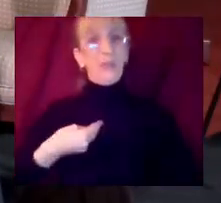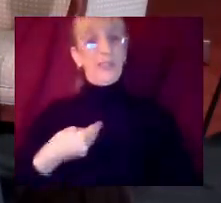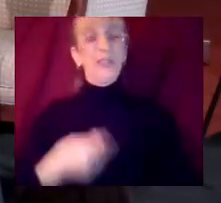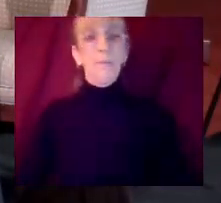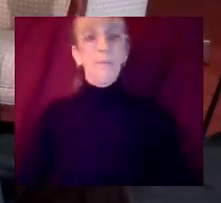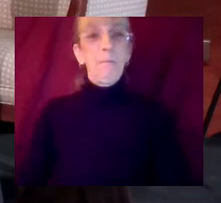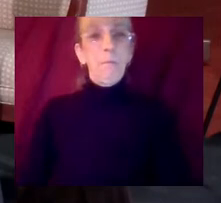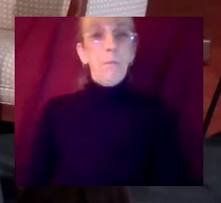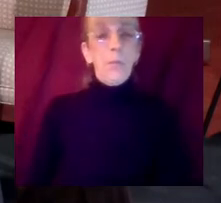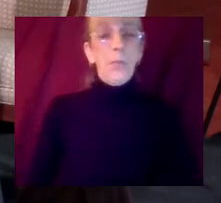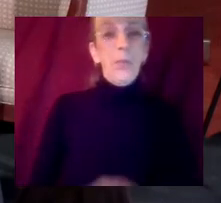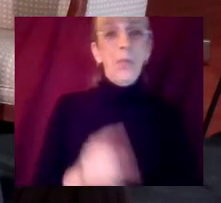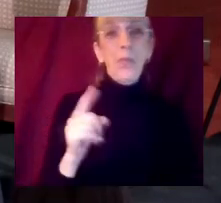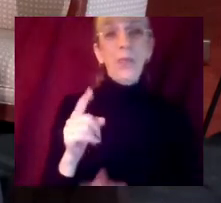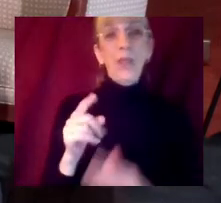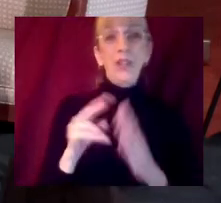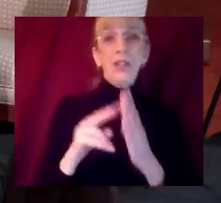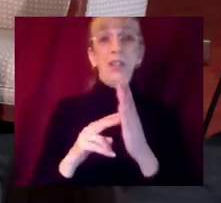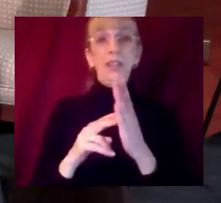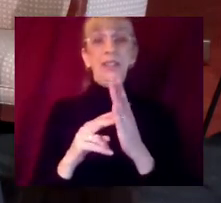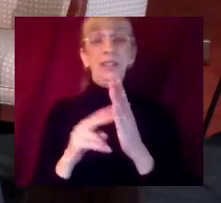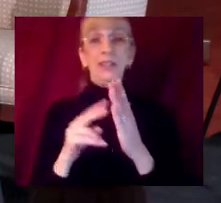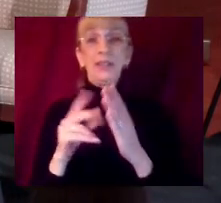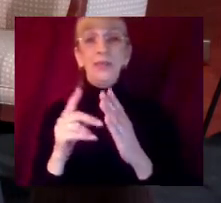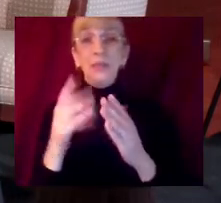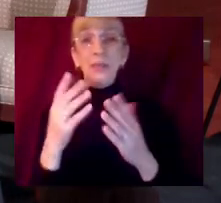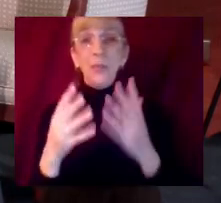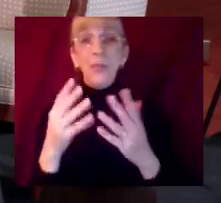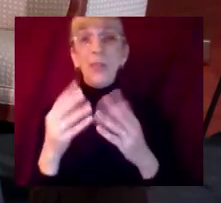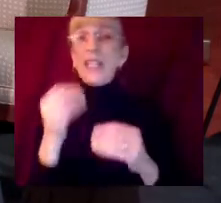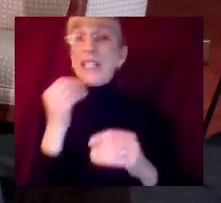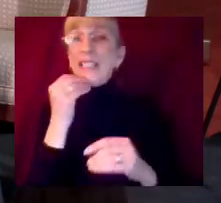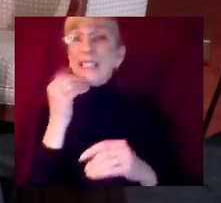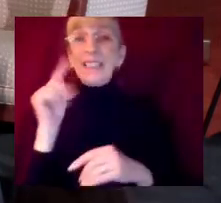wreck all my crayons eating that taffy.